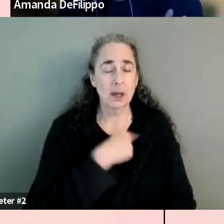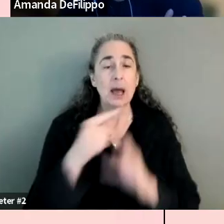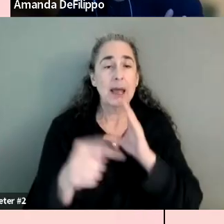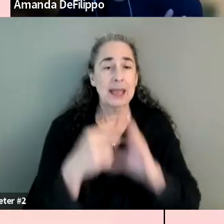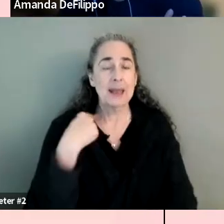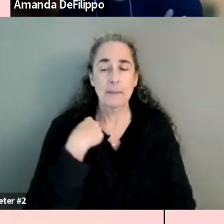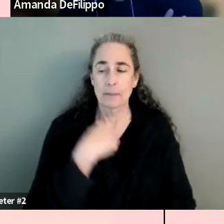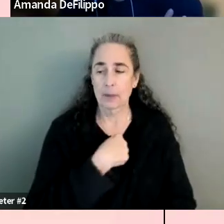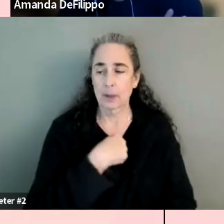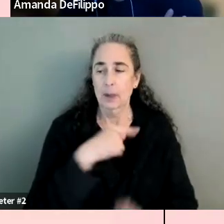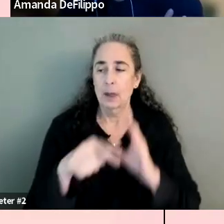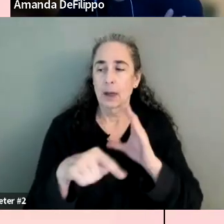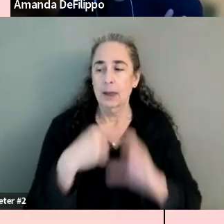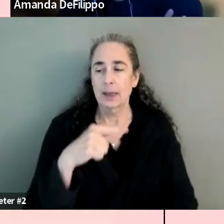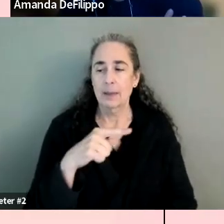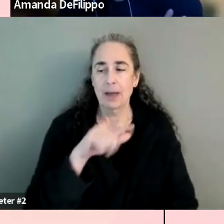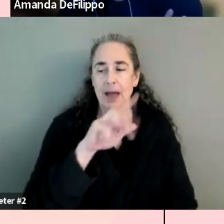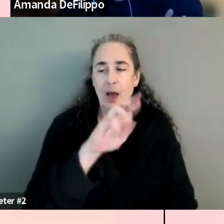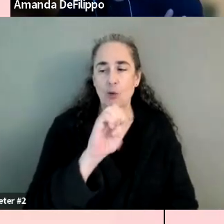at